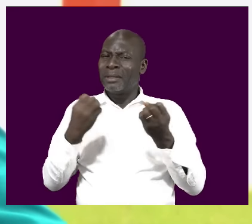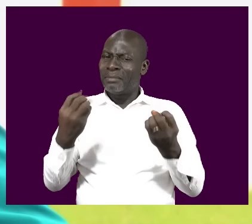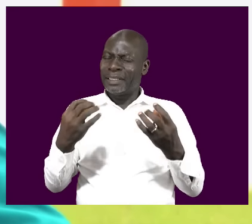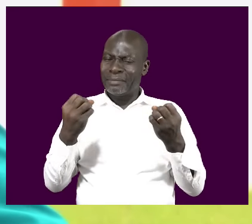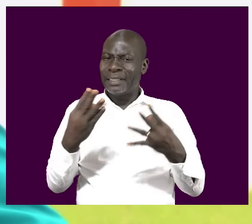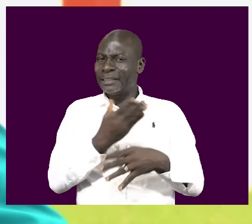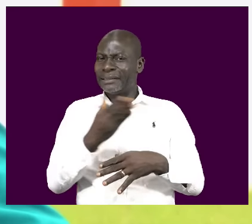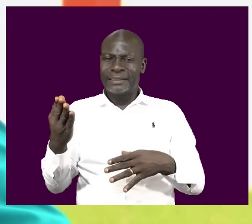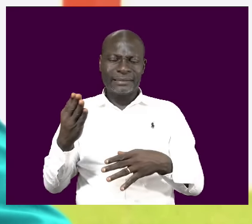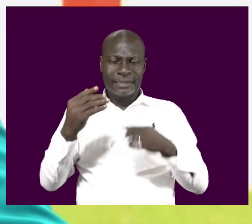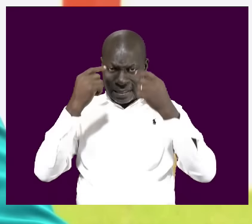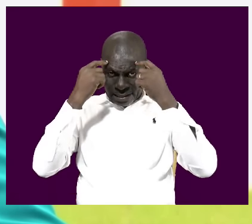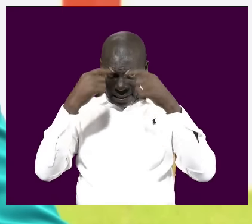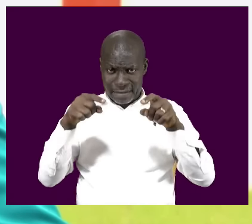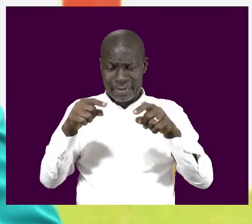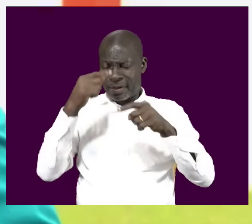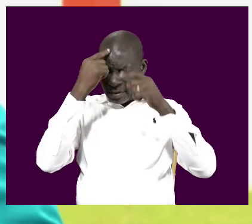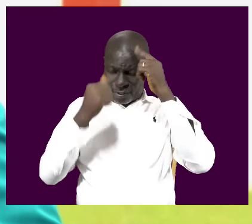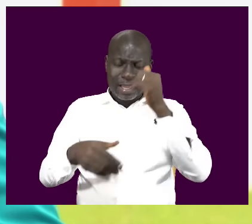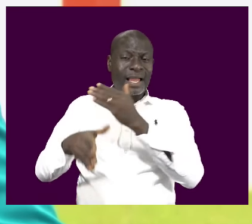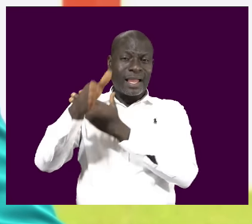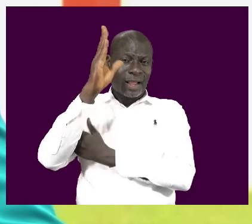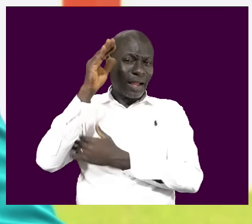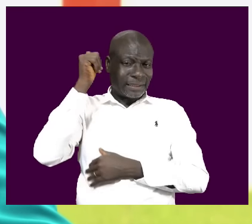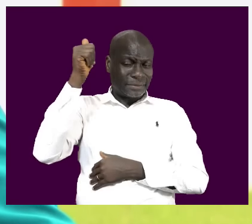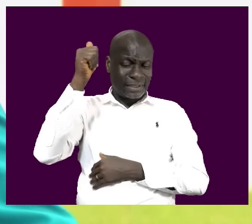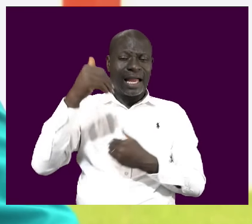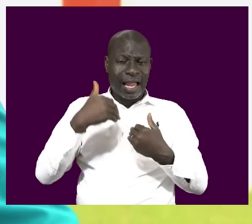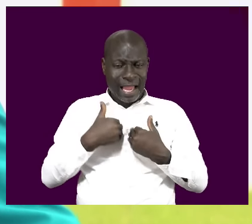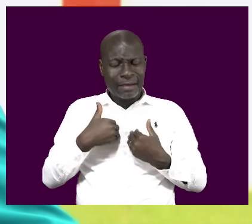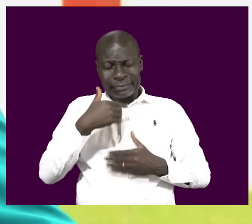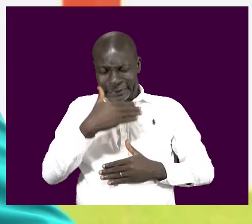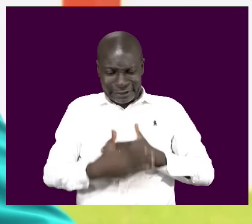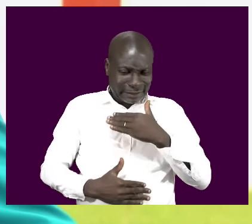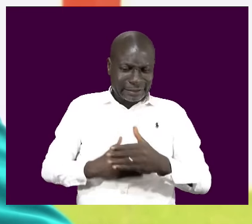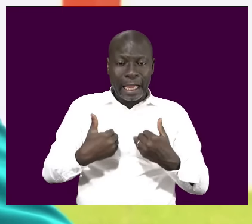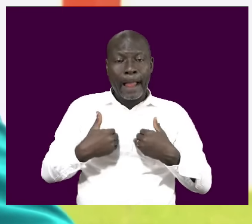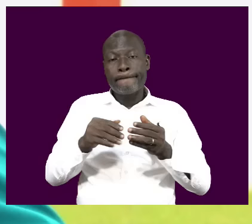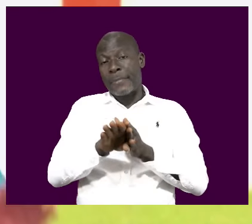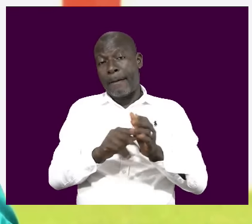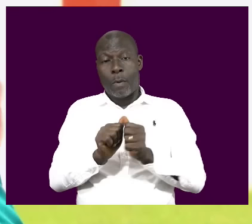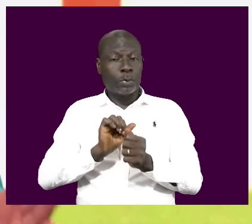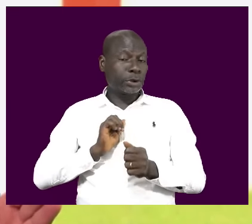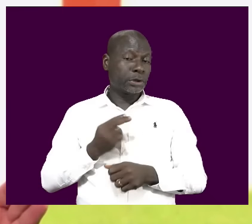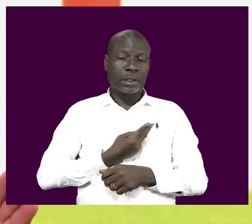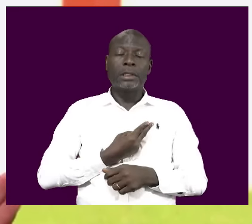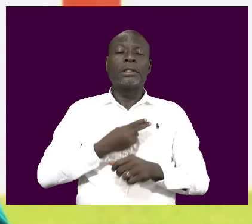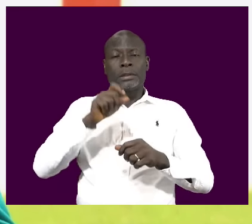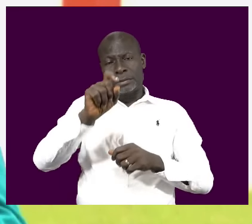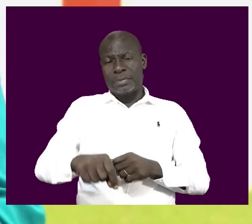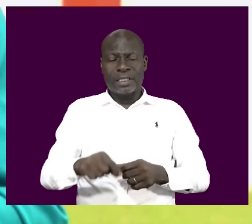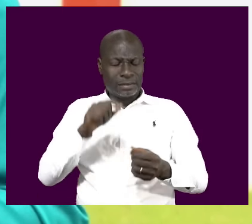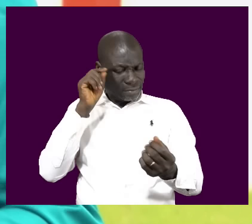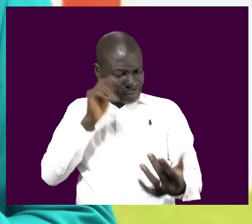ase eba enam so Onyankopon adom yen na ode Bible ama yen ti na ye hwe Bible ni mu a